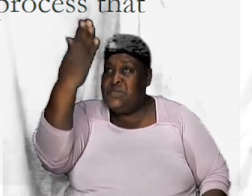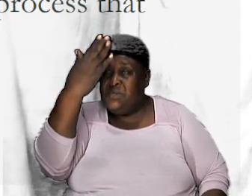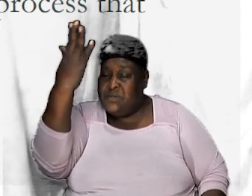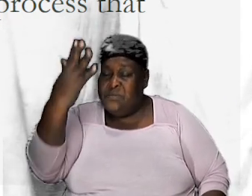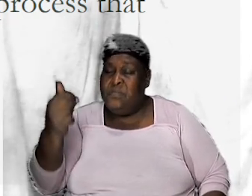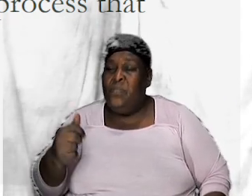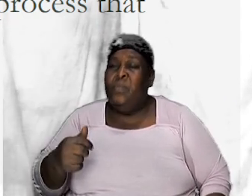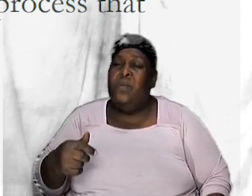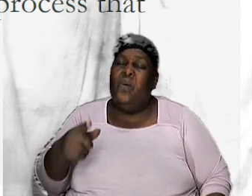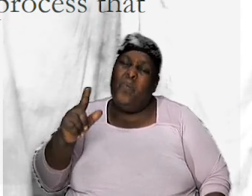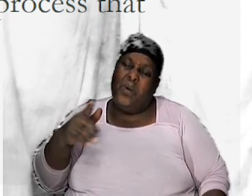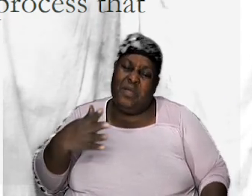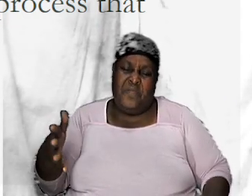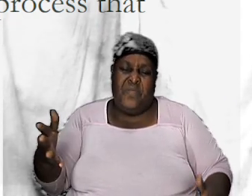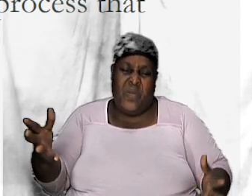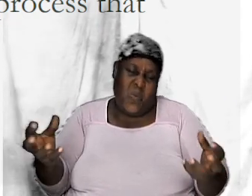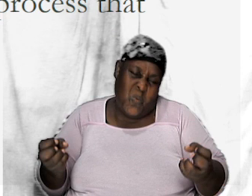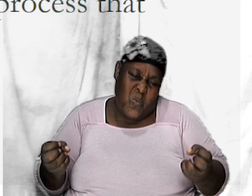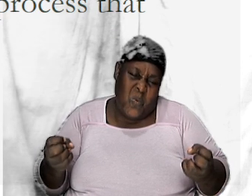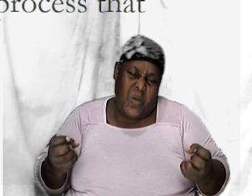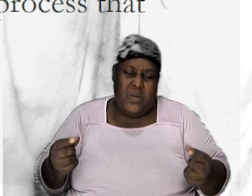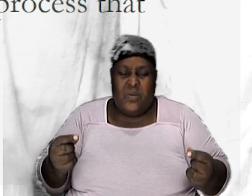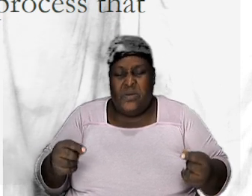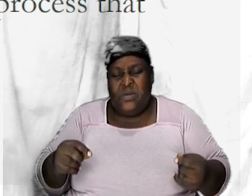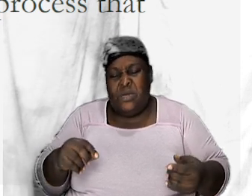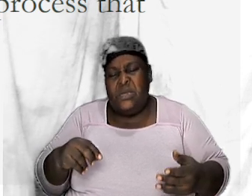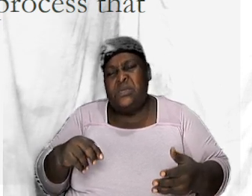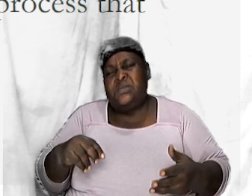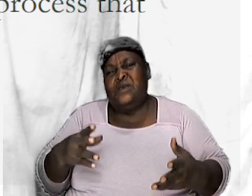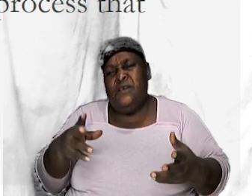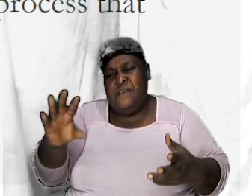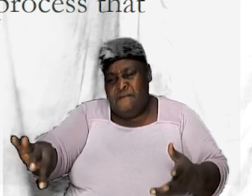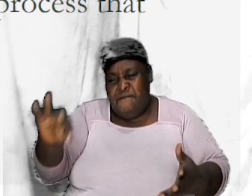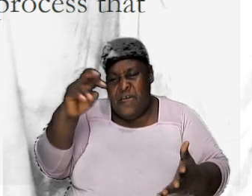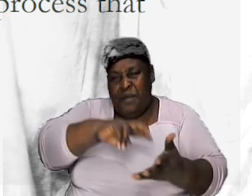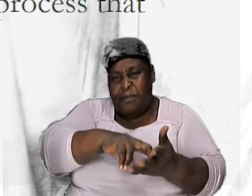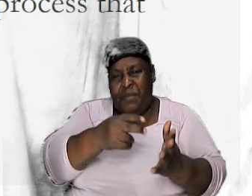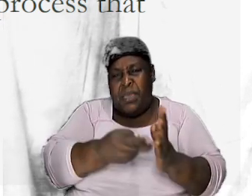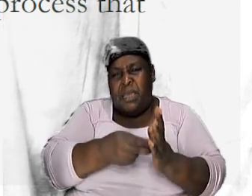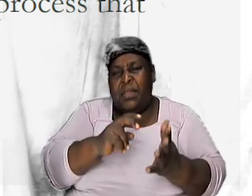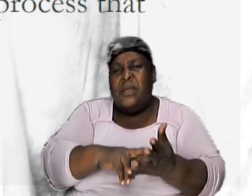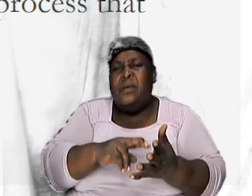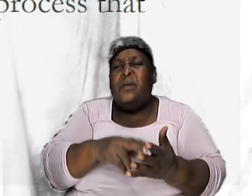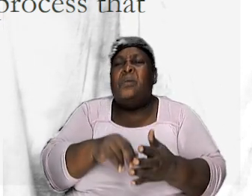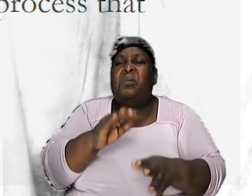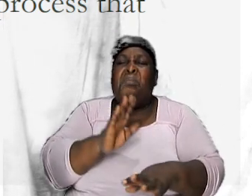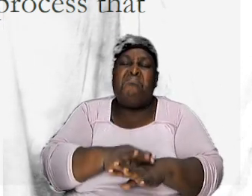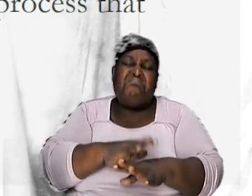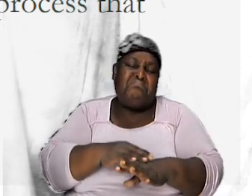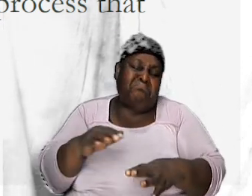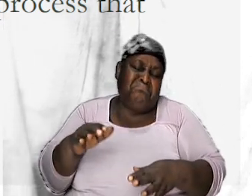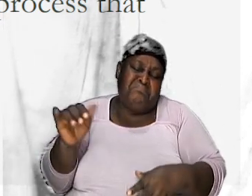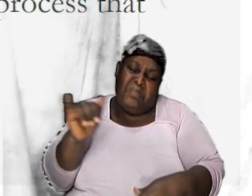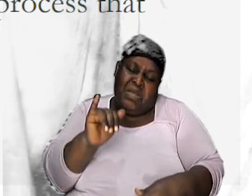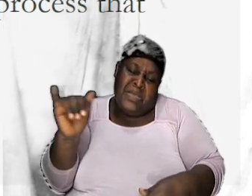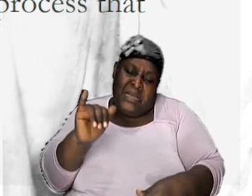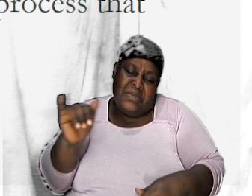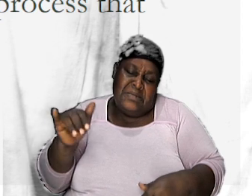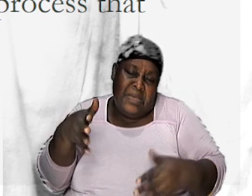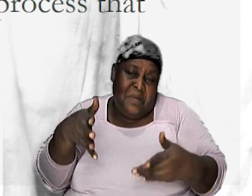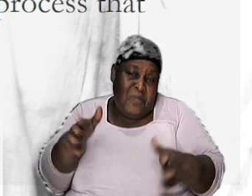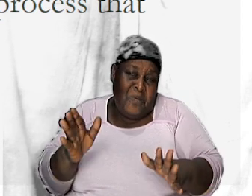to define clearly some of these terms so that we are all on the same page in relation to